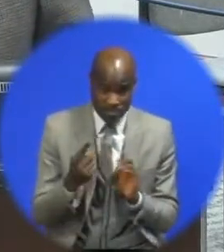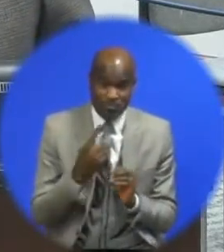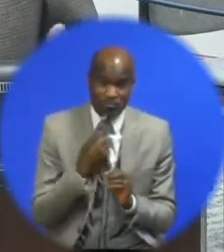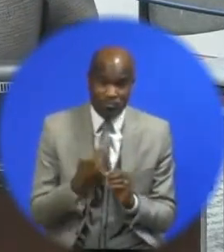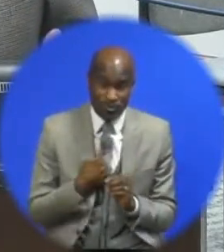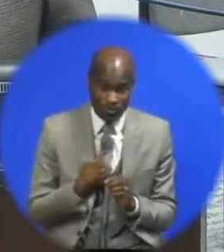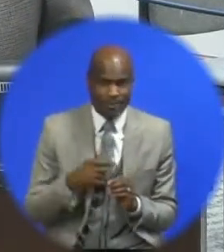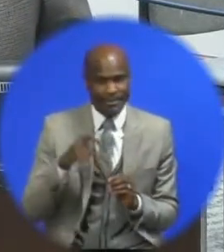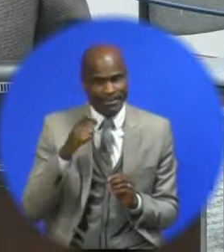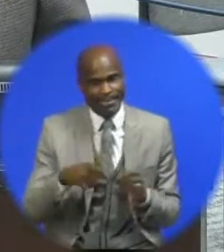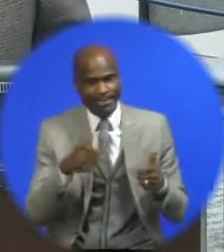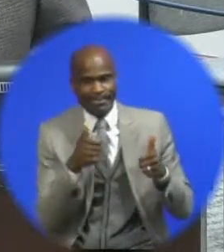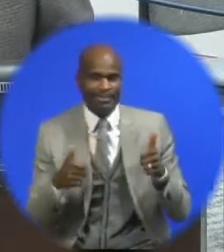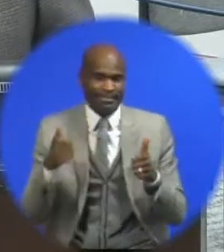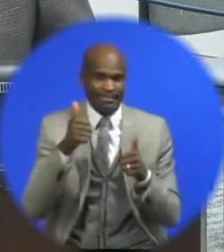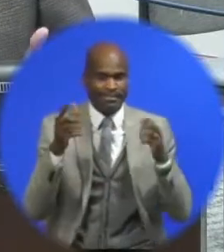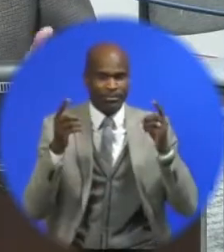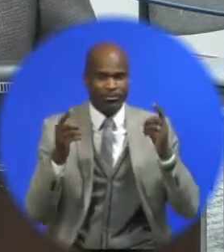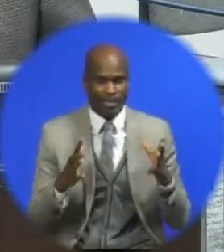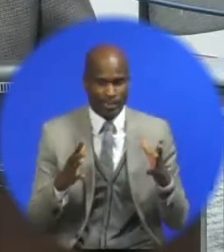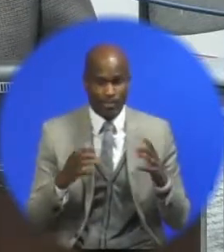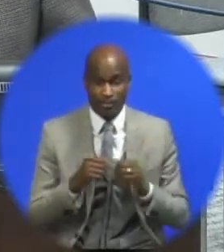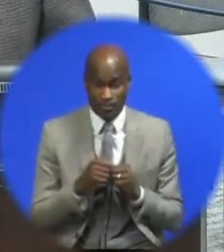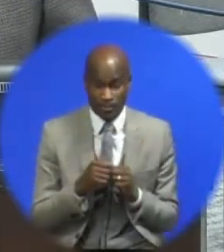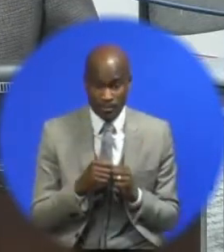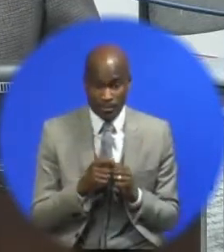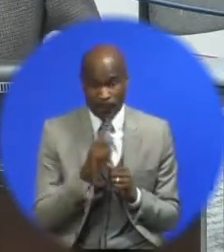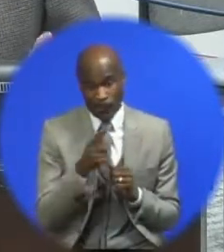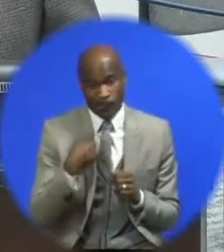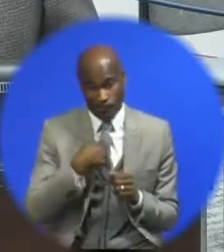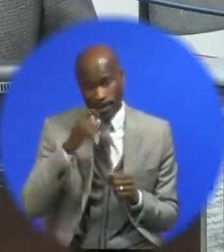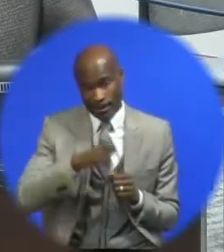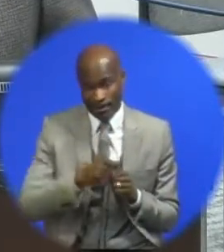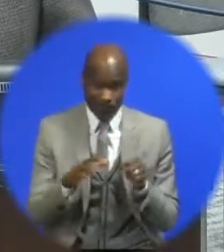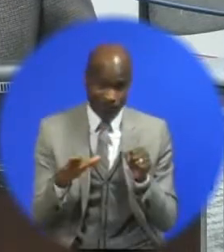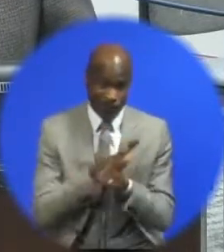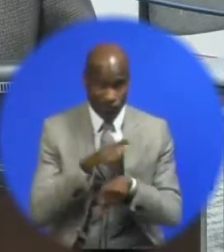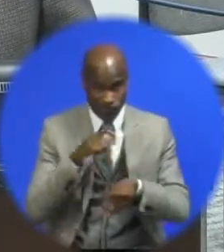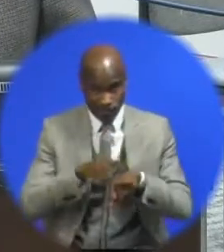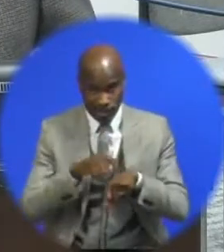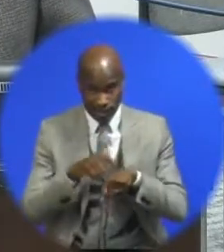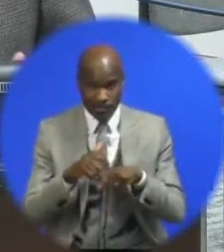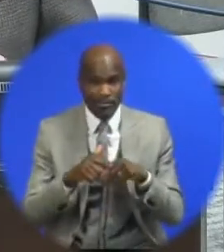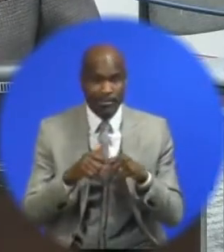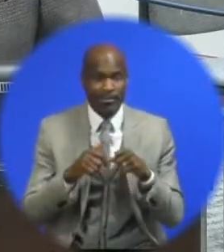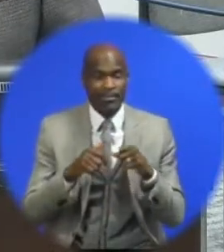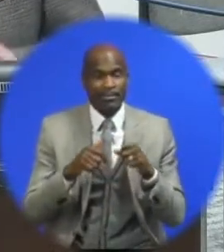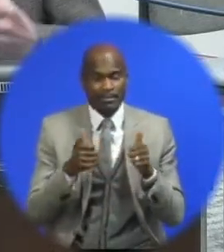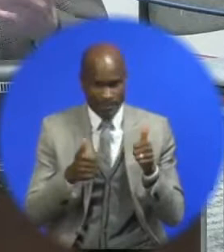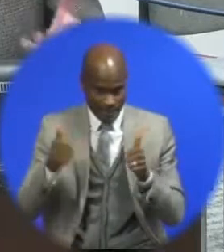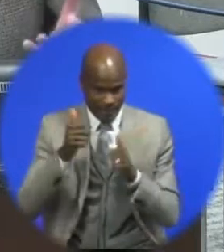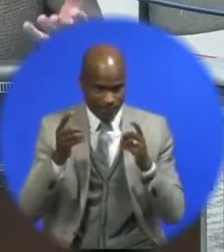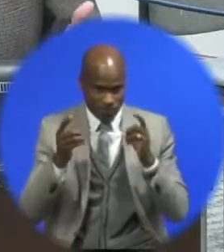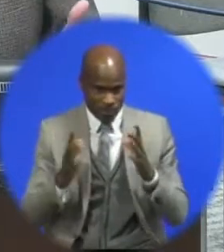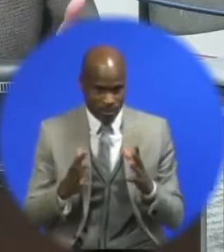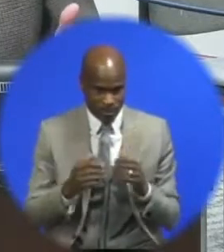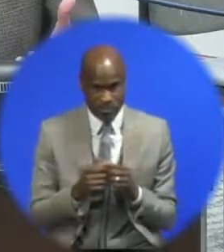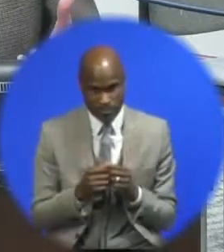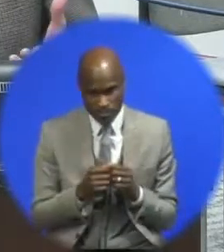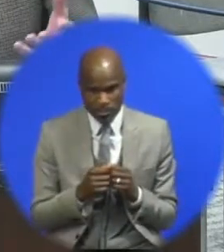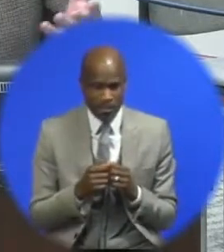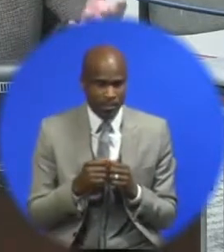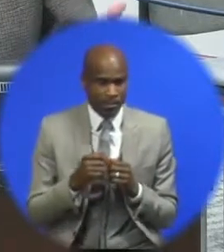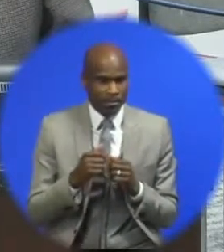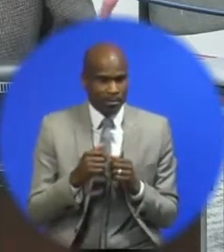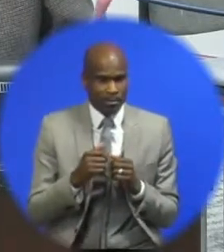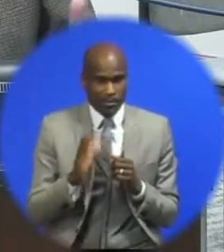director to run the organization. And really, we needed a full-time executive director to run it, to really do the things that we